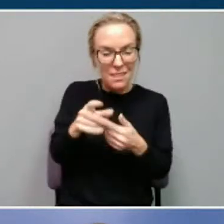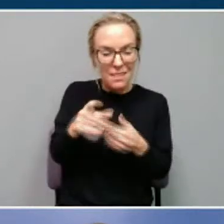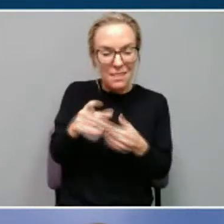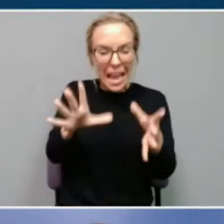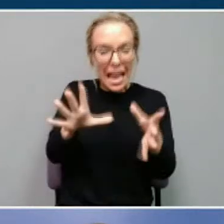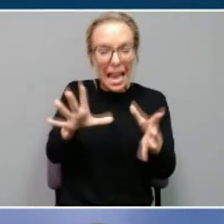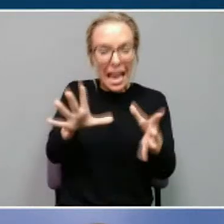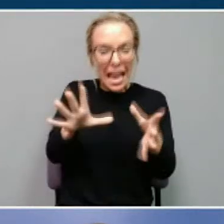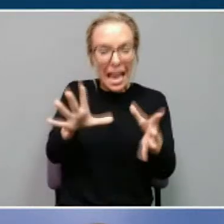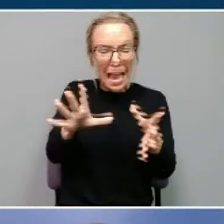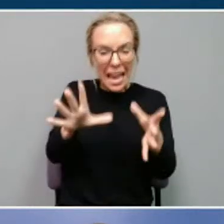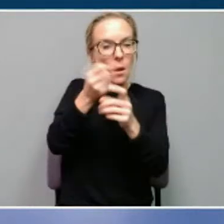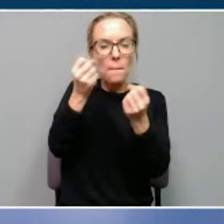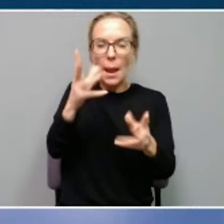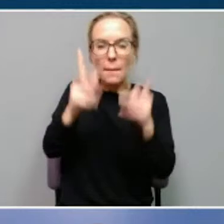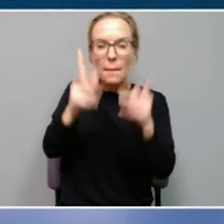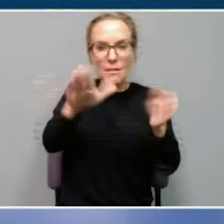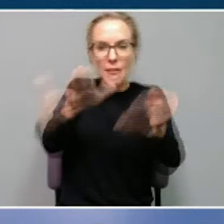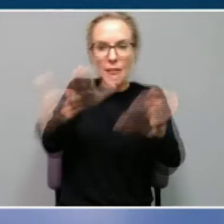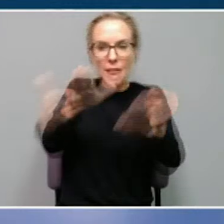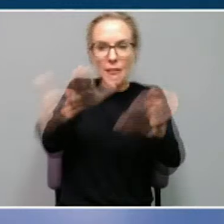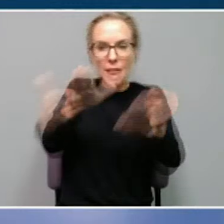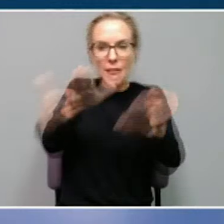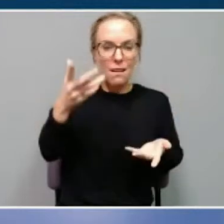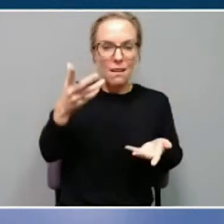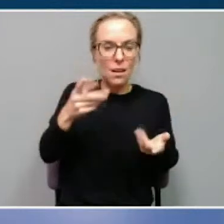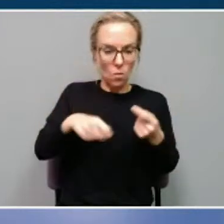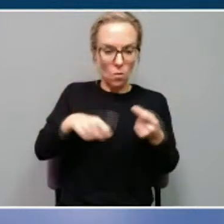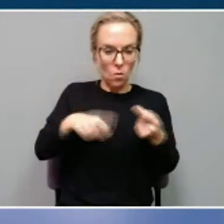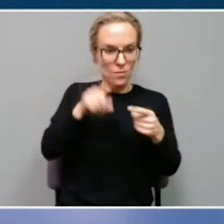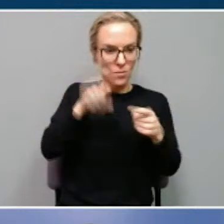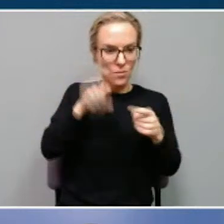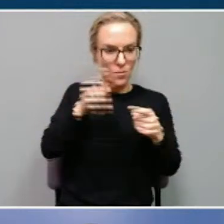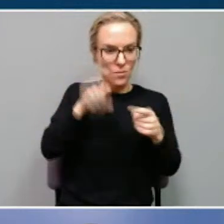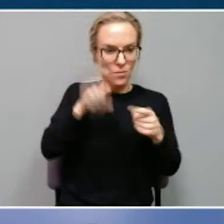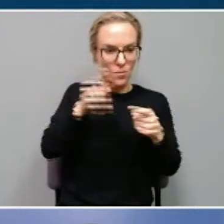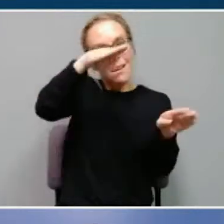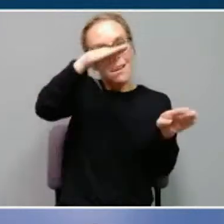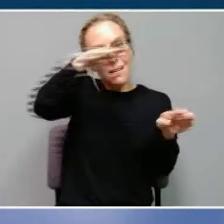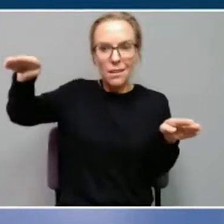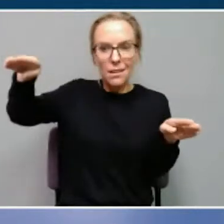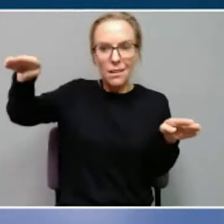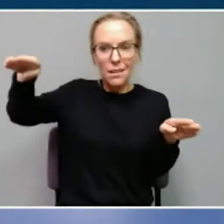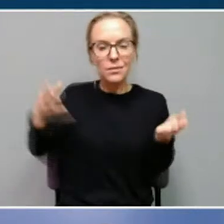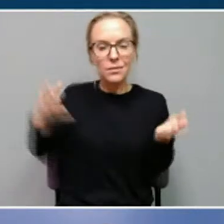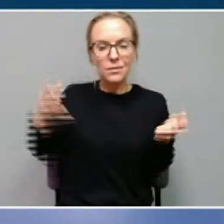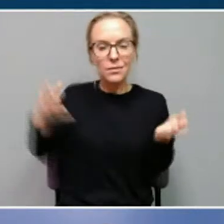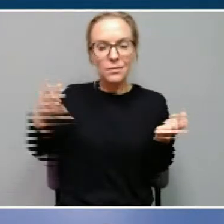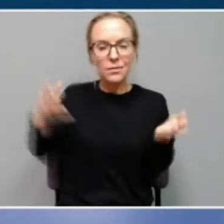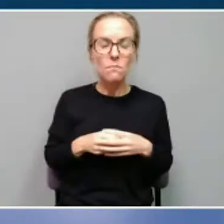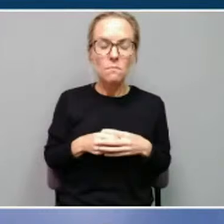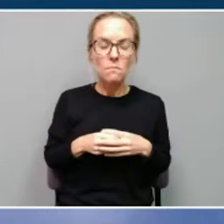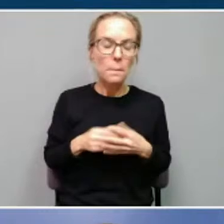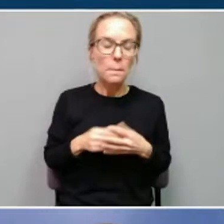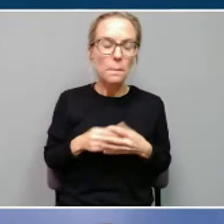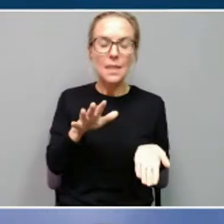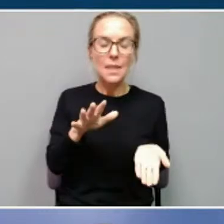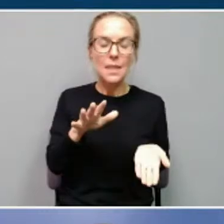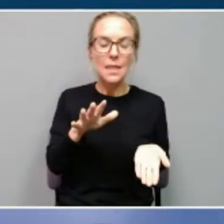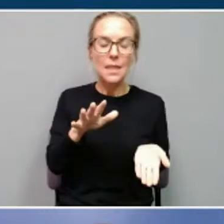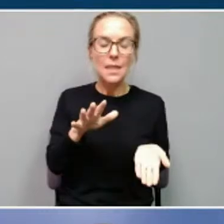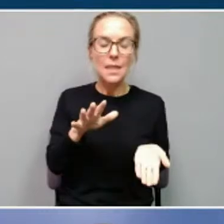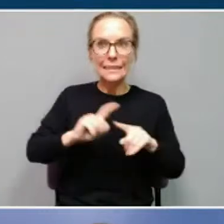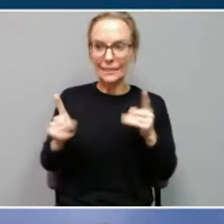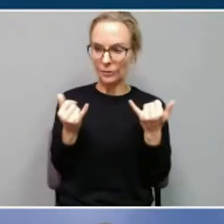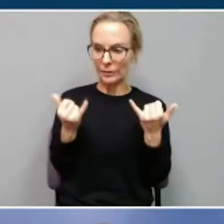much greater than when you can flatten and push down that curve. And you know what? It's not any different right